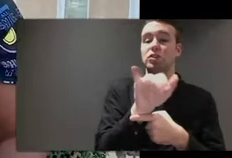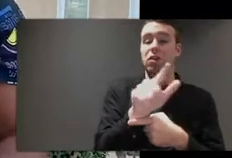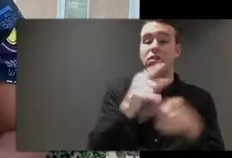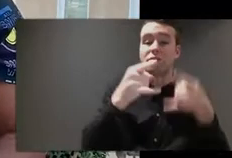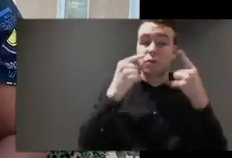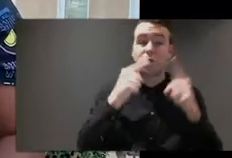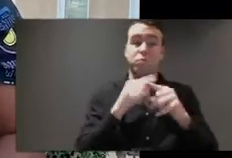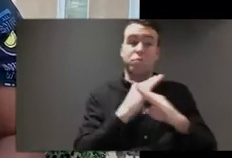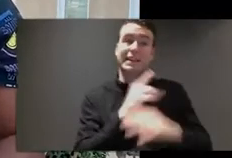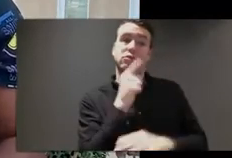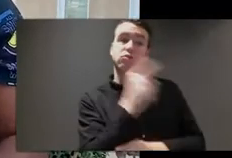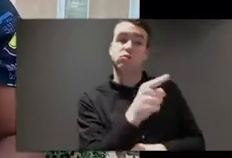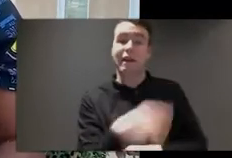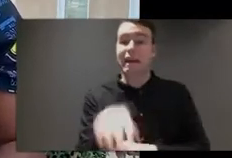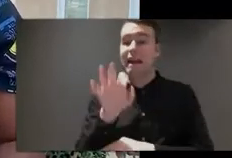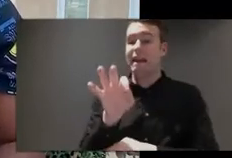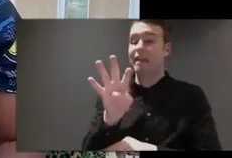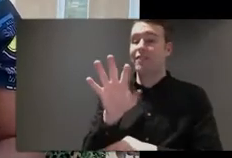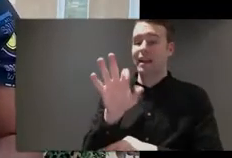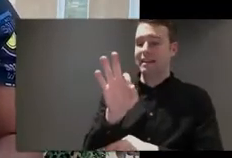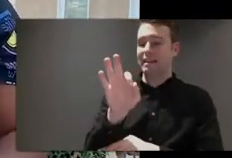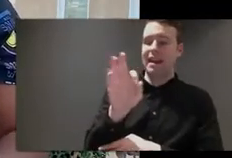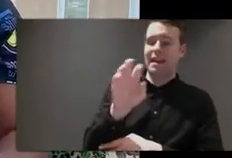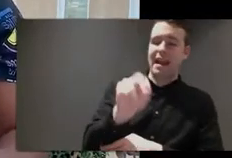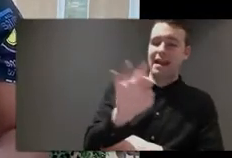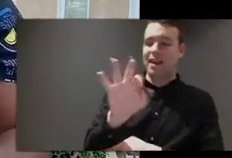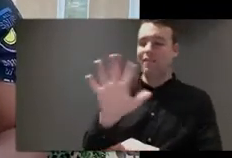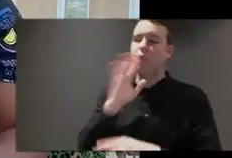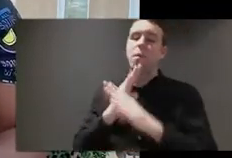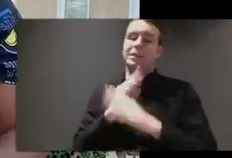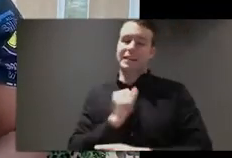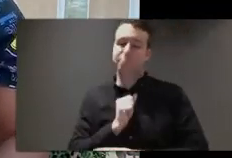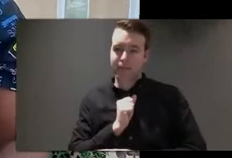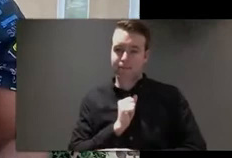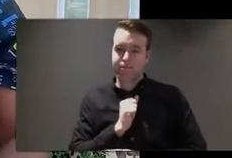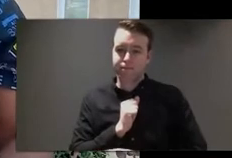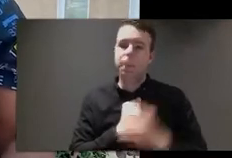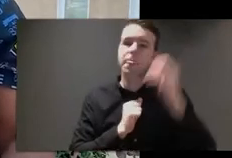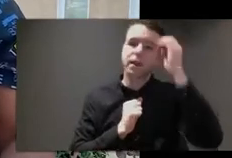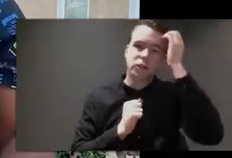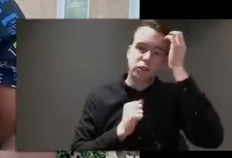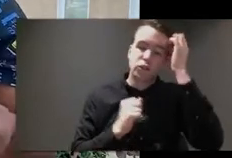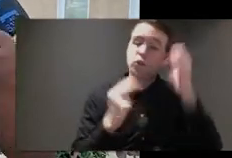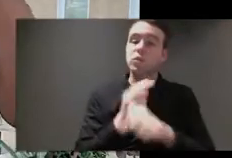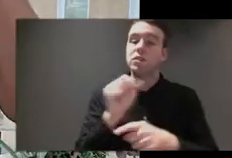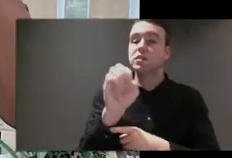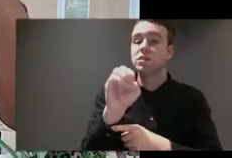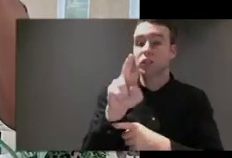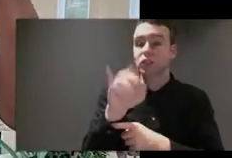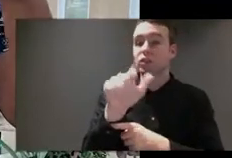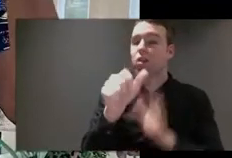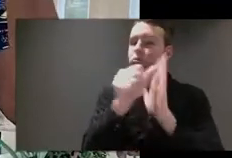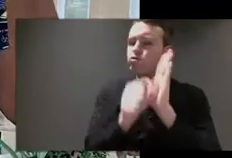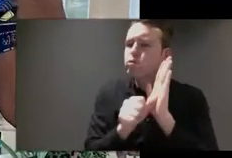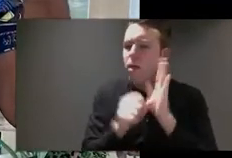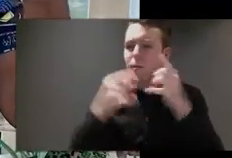else, and the N95 will protect you. So to wear a surgical mask, which is